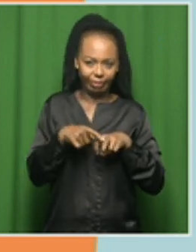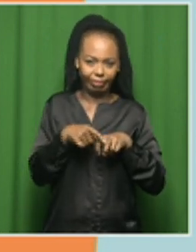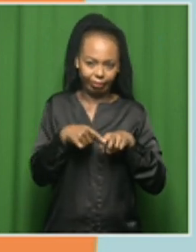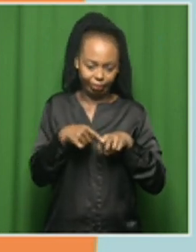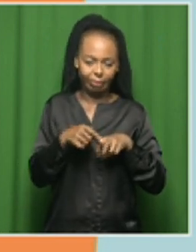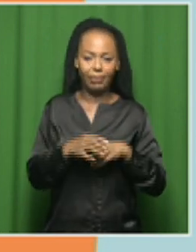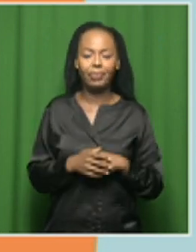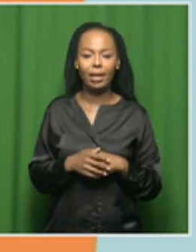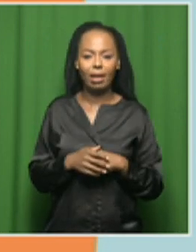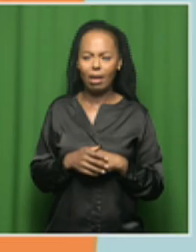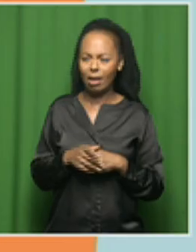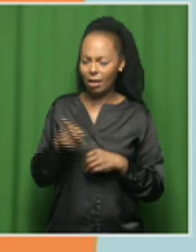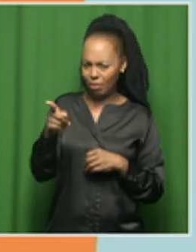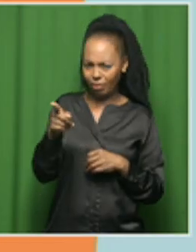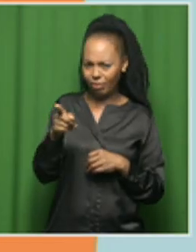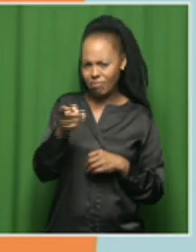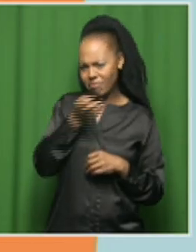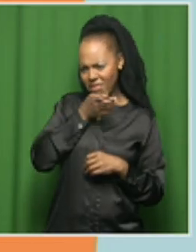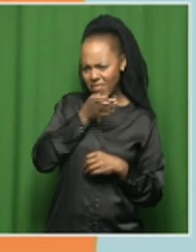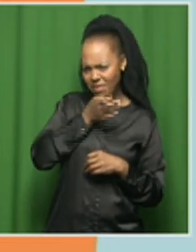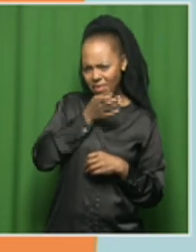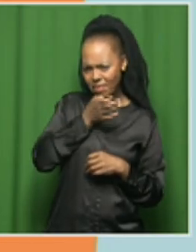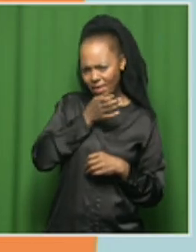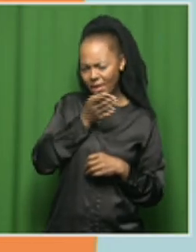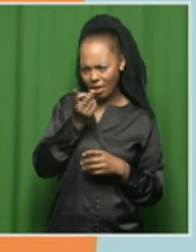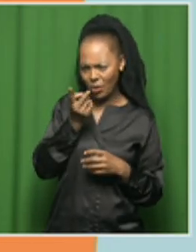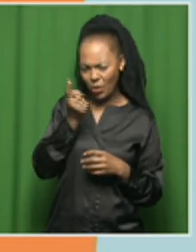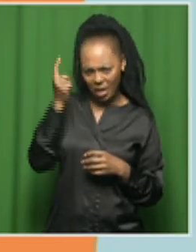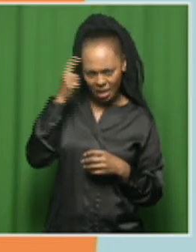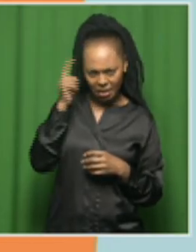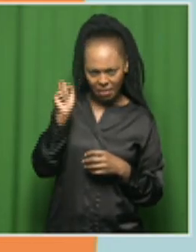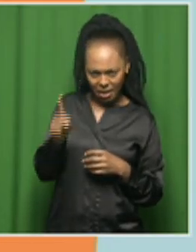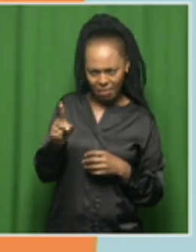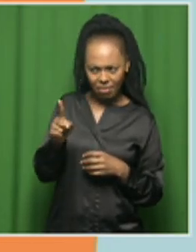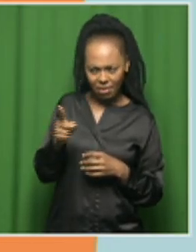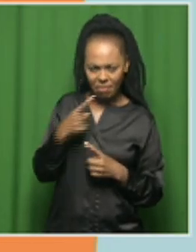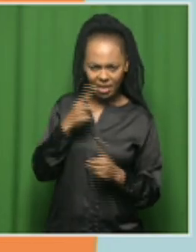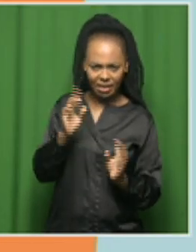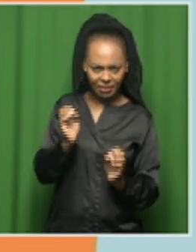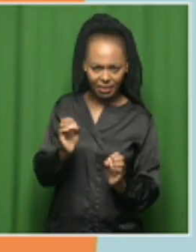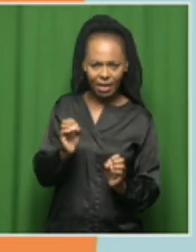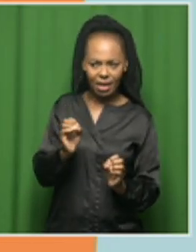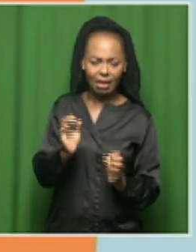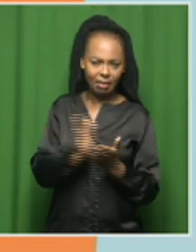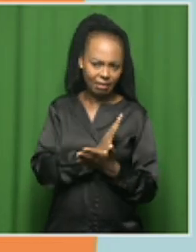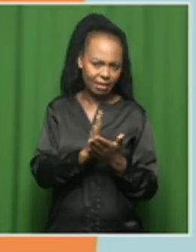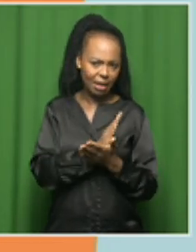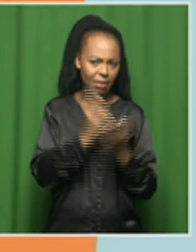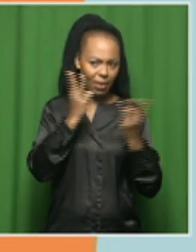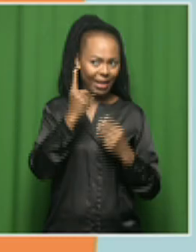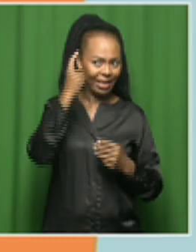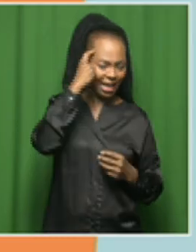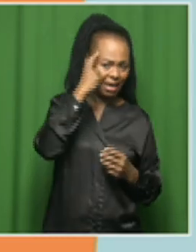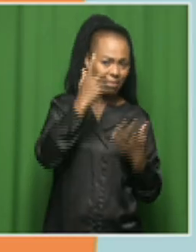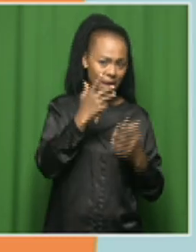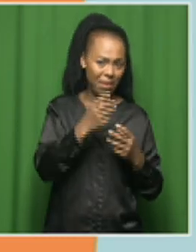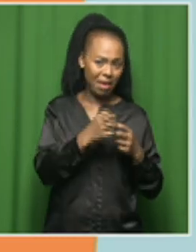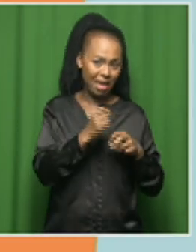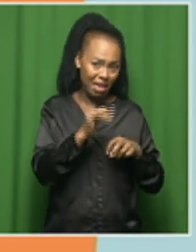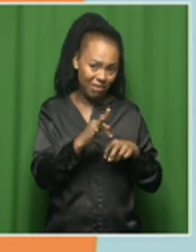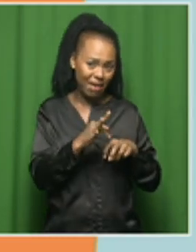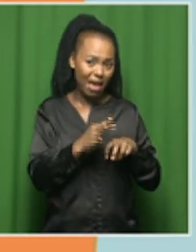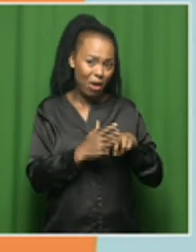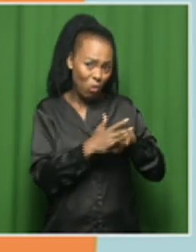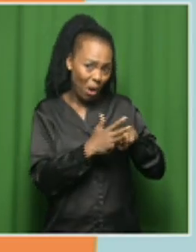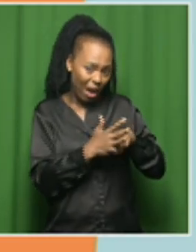mentioned alcohol, because a lot of people think and assume that gout is directly linked to alcohol, but like really